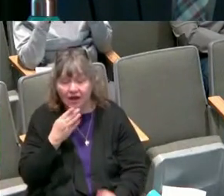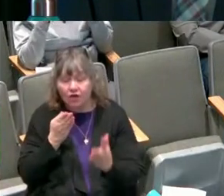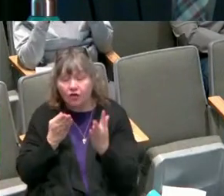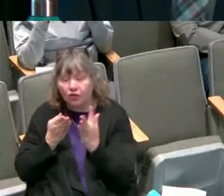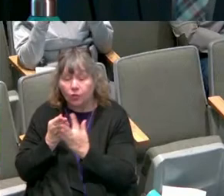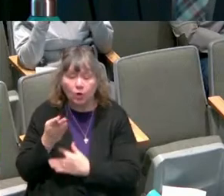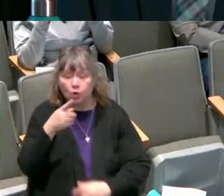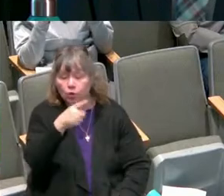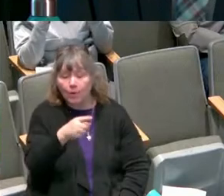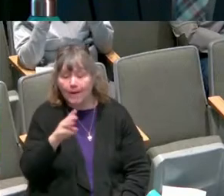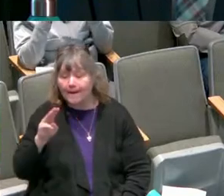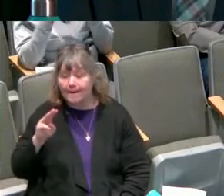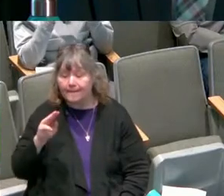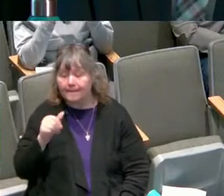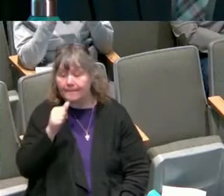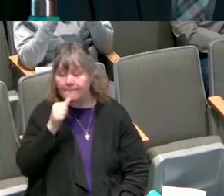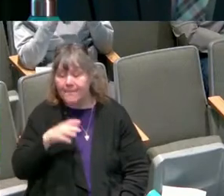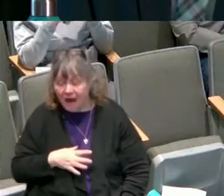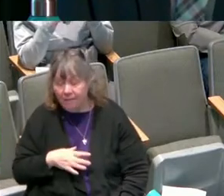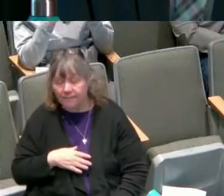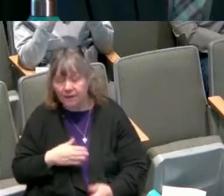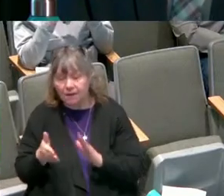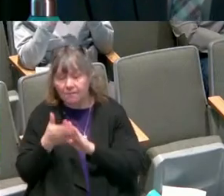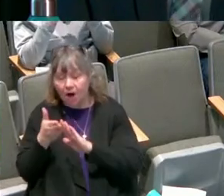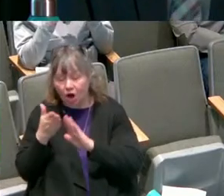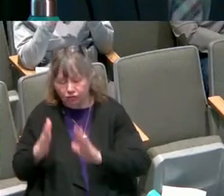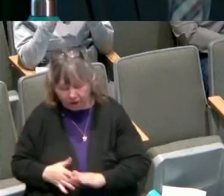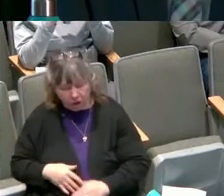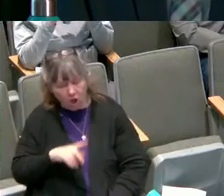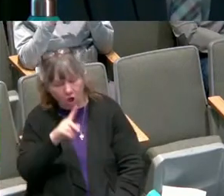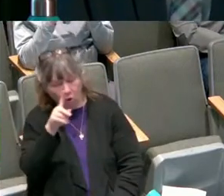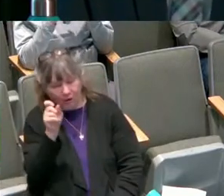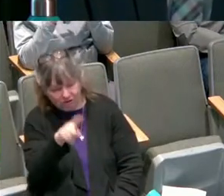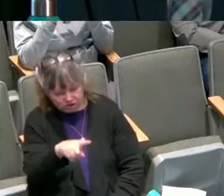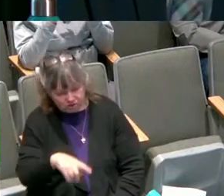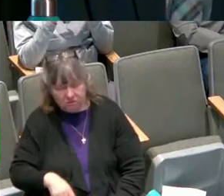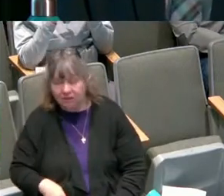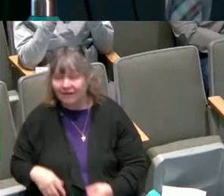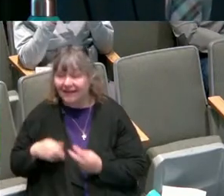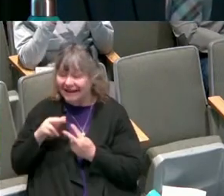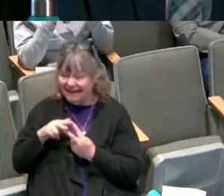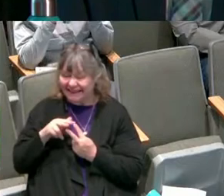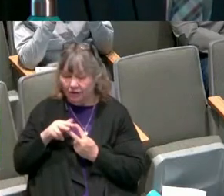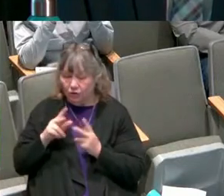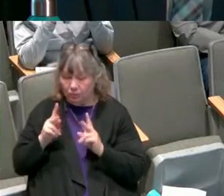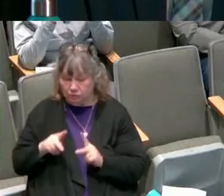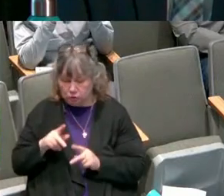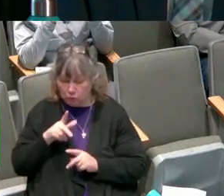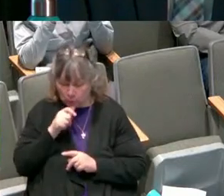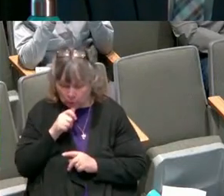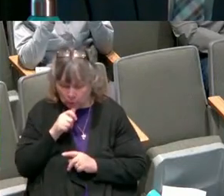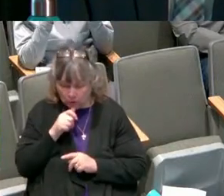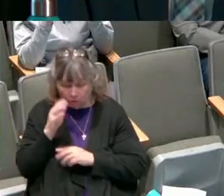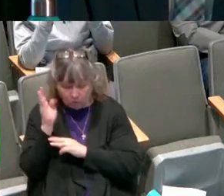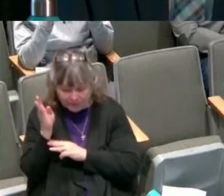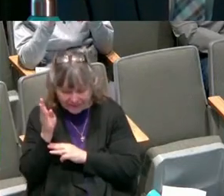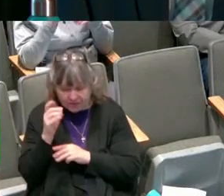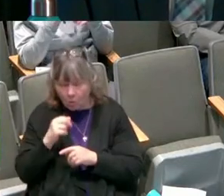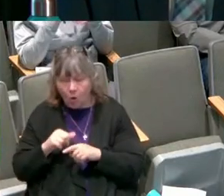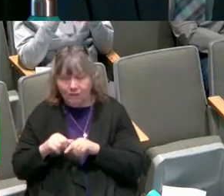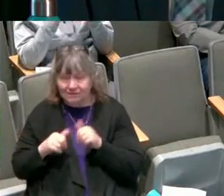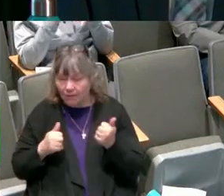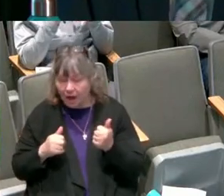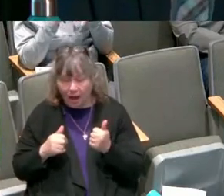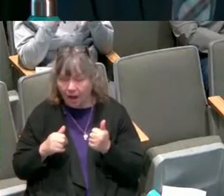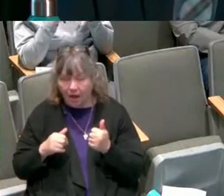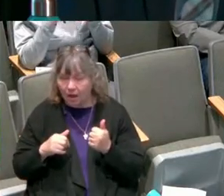you madam moderator to me you say your question and then either the person who was presenting or someone that